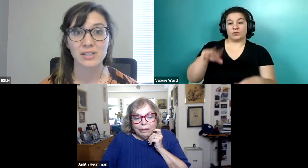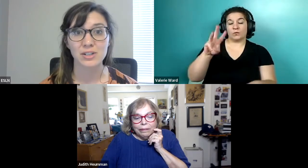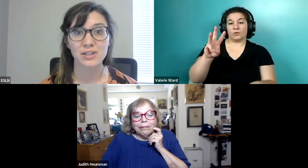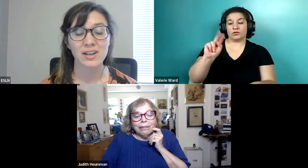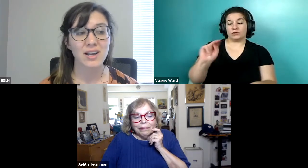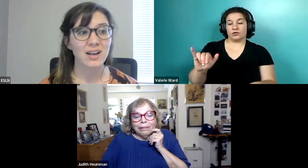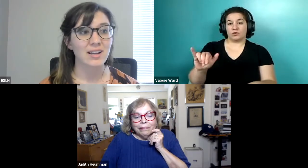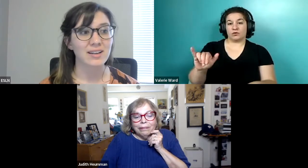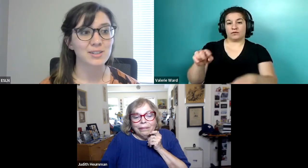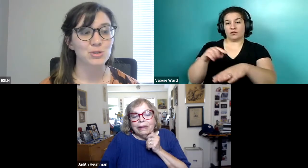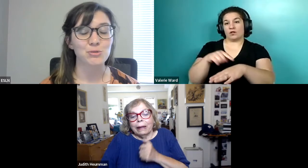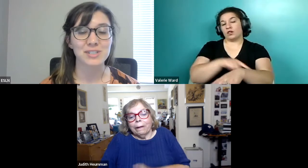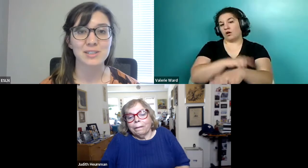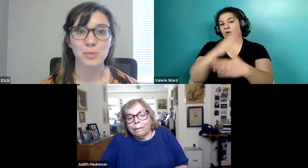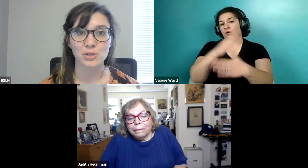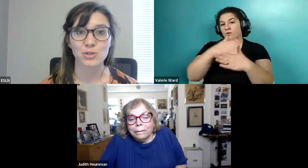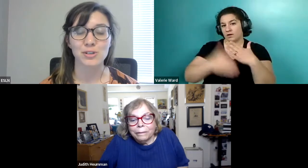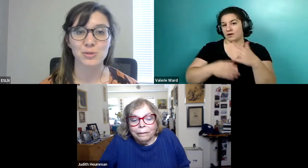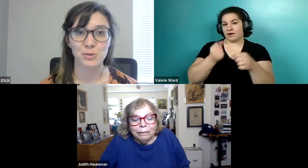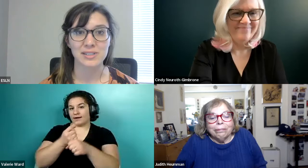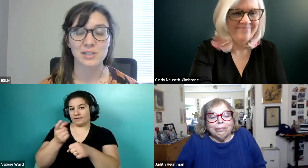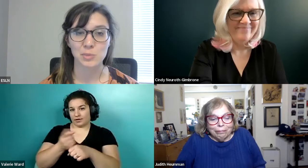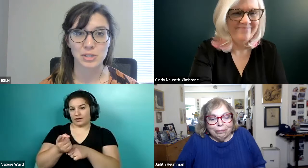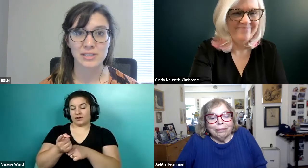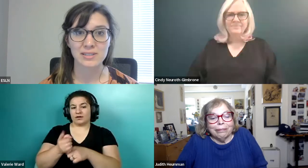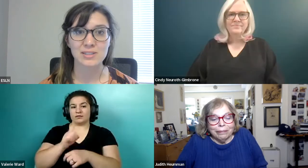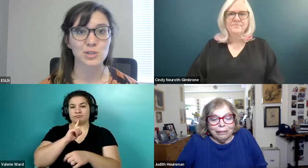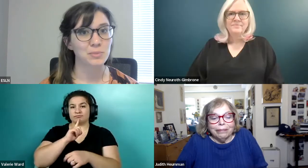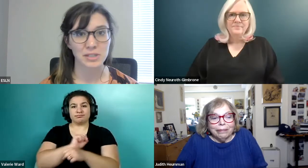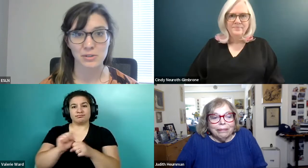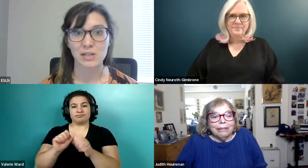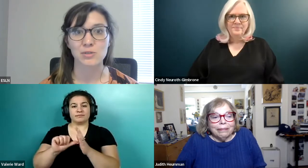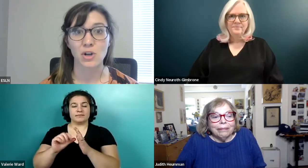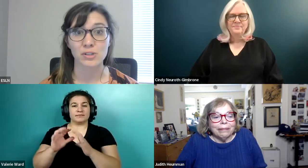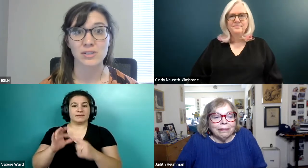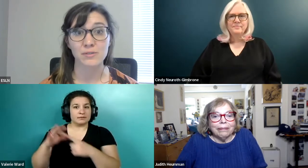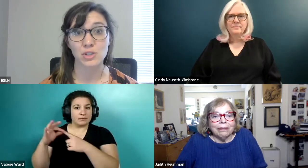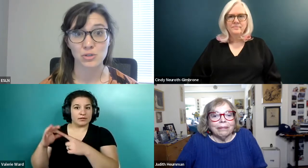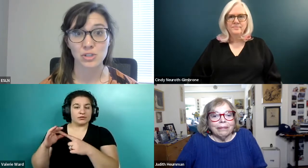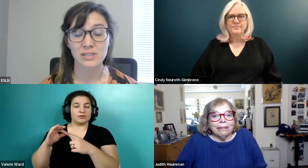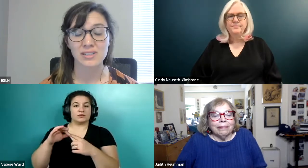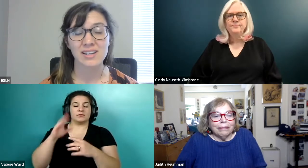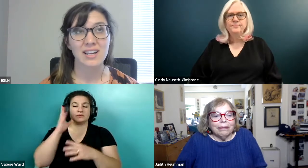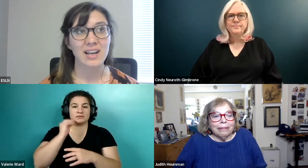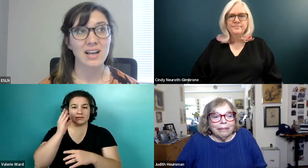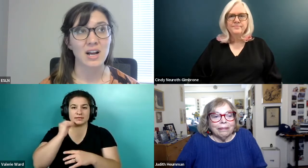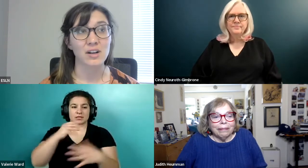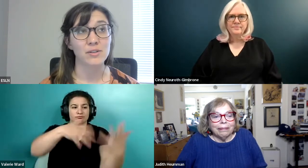every year. And it was a really special and unique experience just being around other deaf